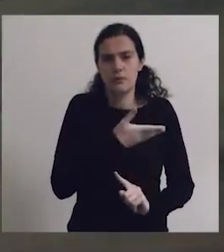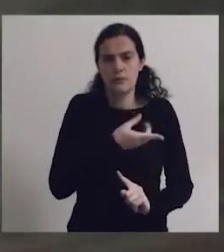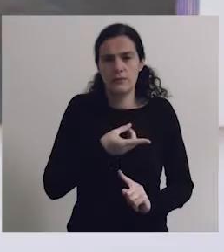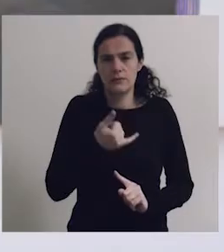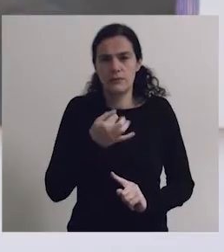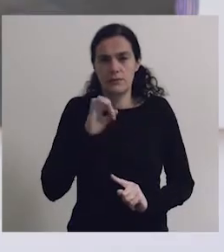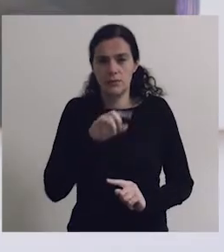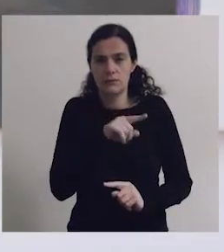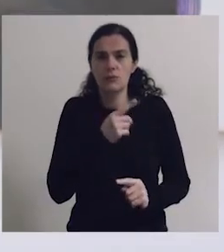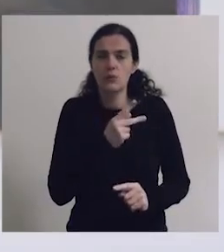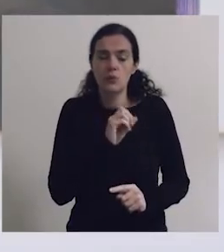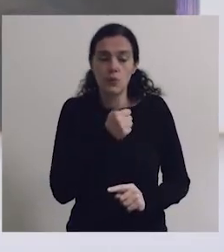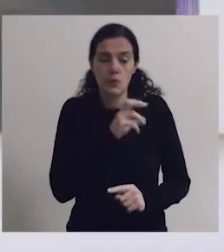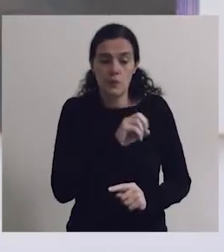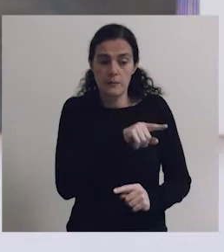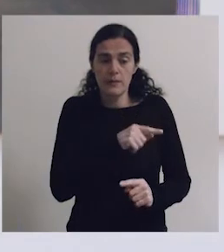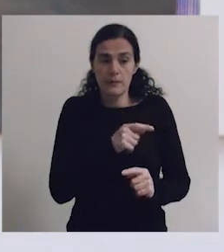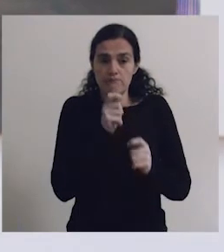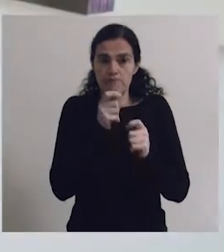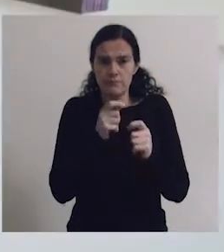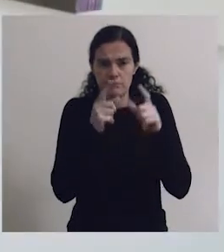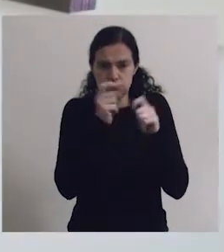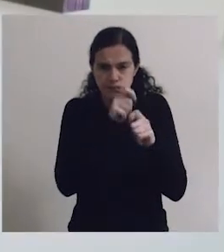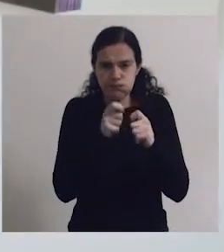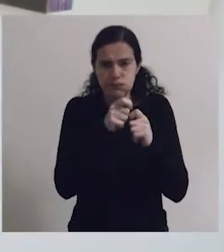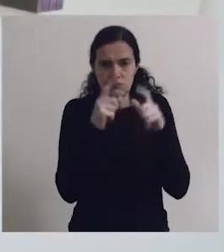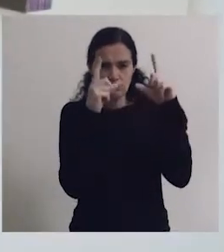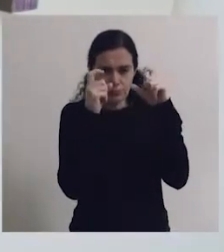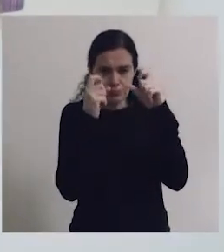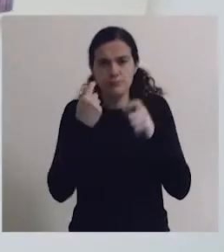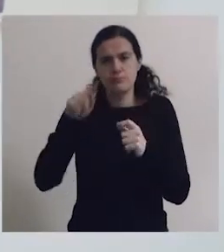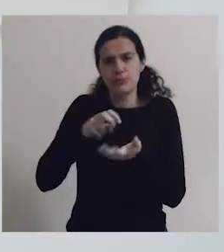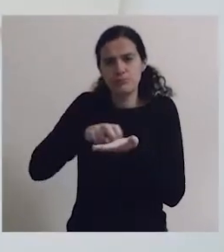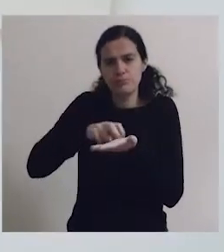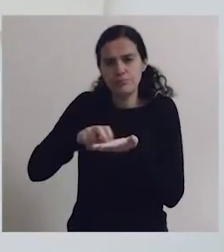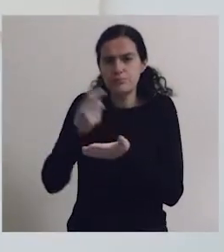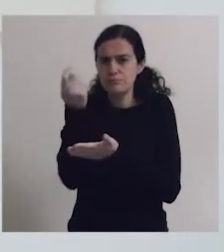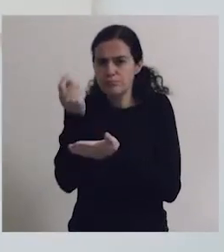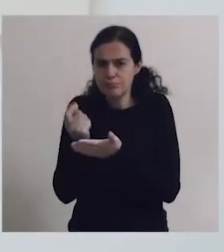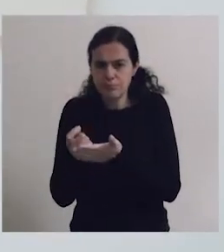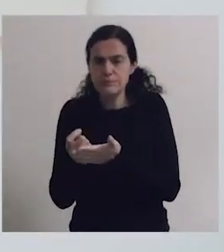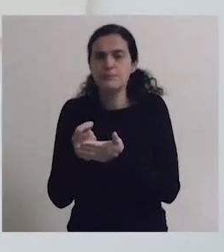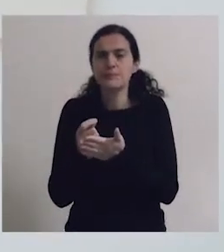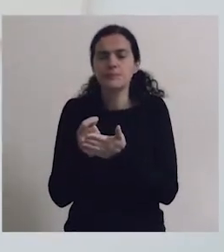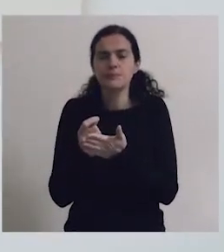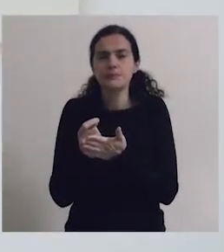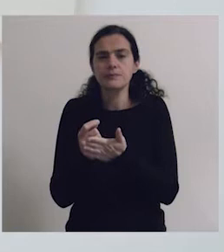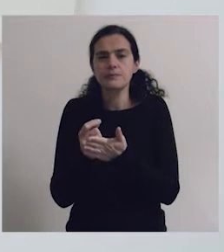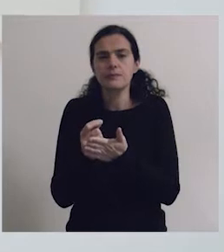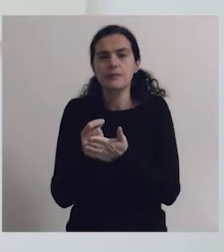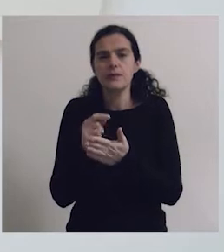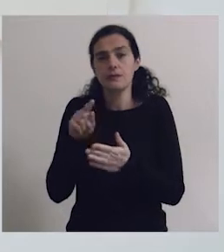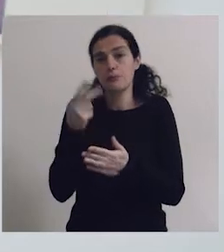1928 Kobro painting that she photographed and then printed, serigraphed on her